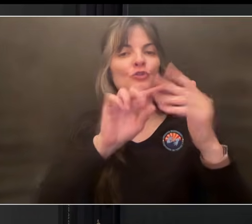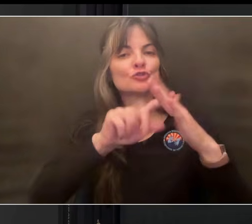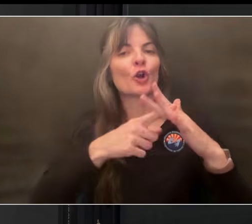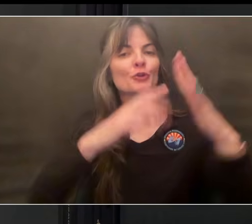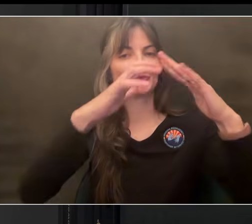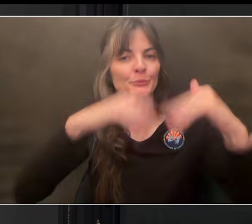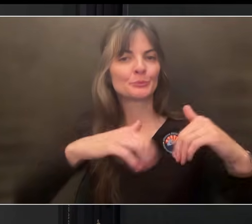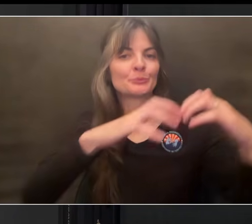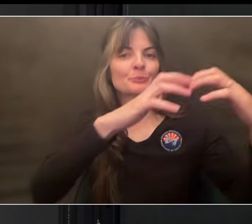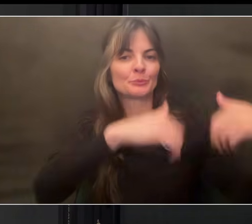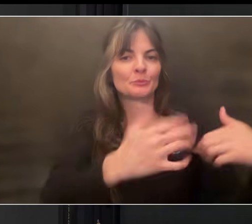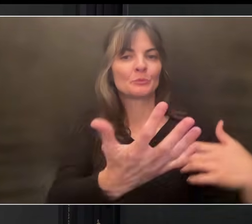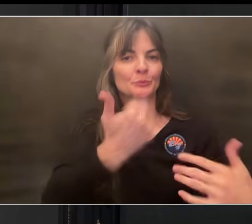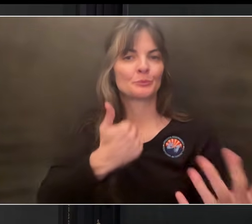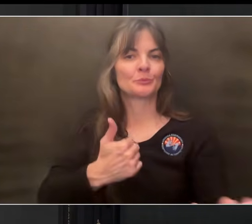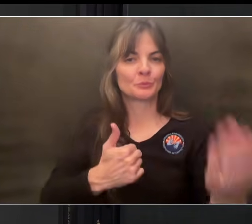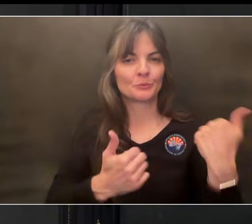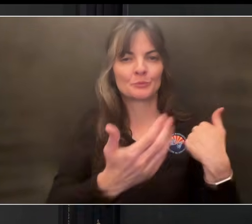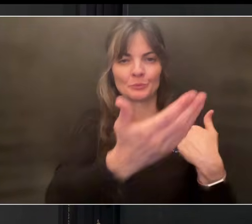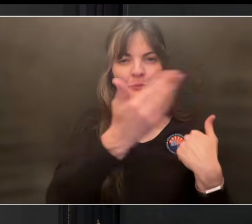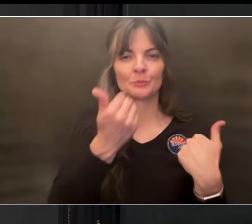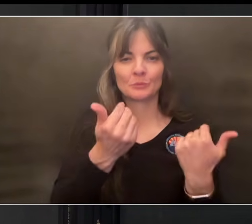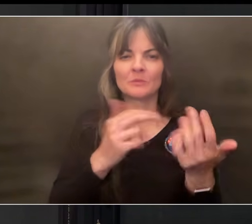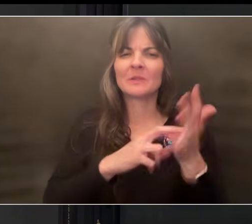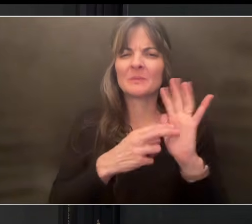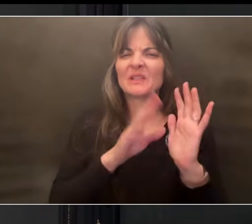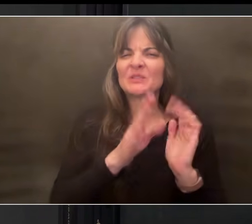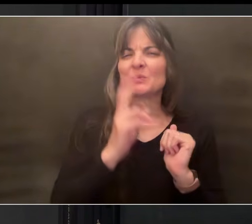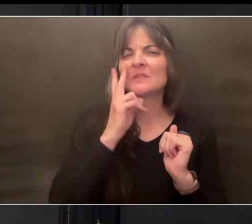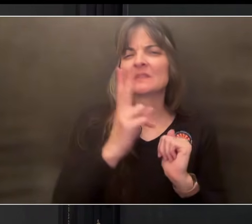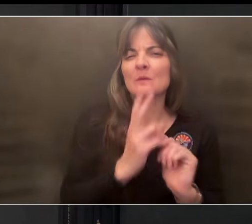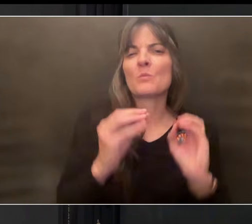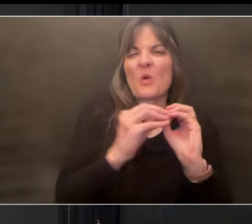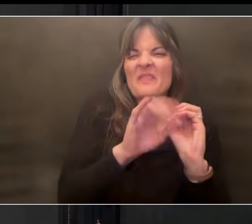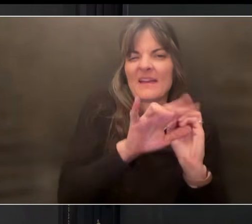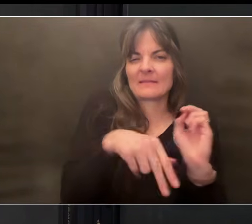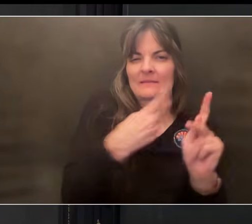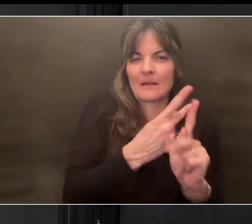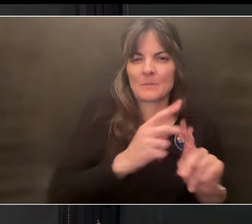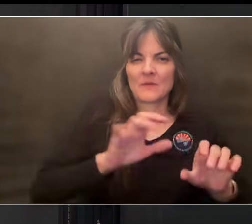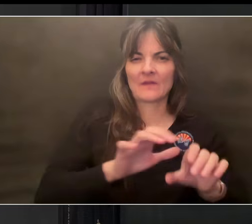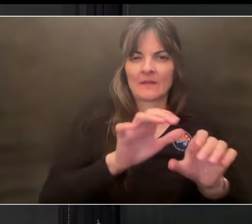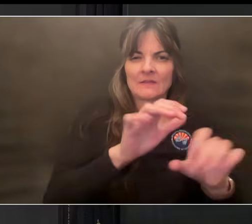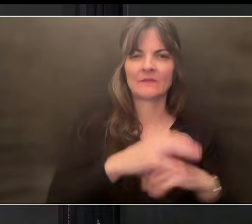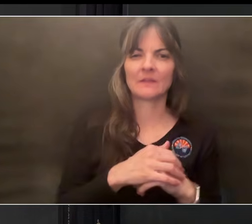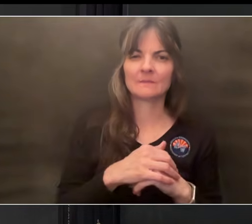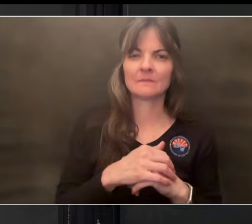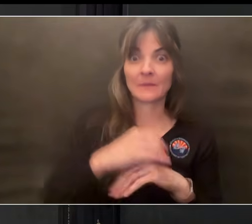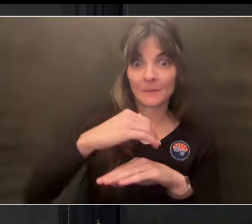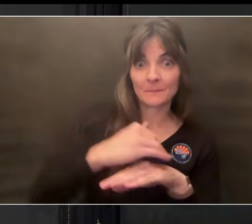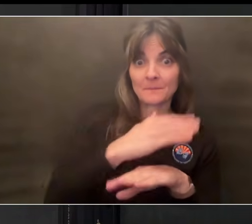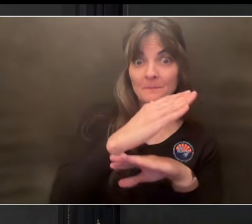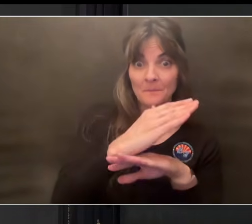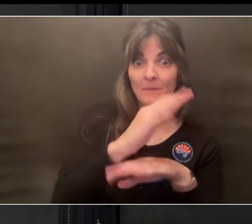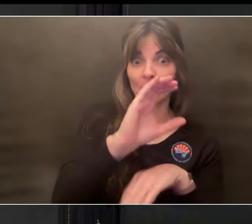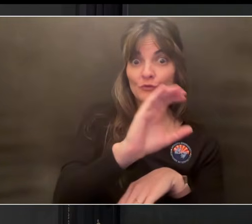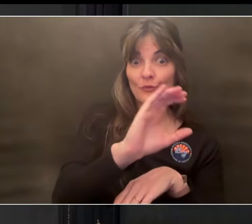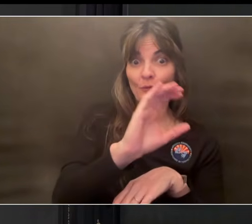anymore. So moving forward, you're going to see a little bit more of that on the fire. Up in Division